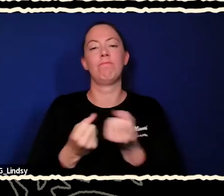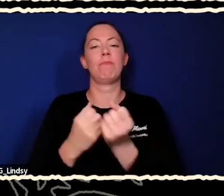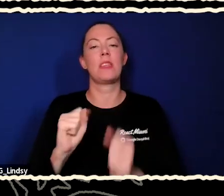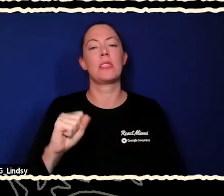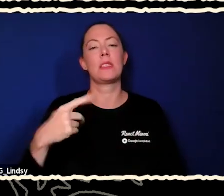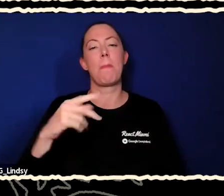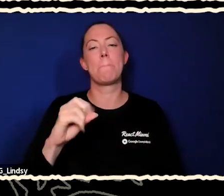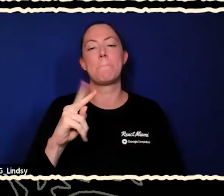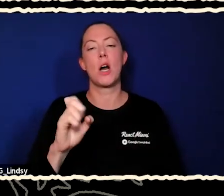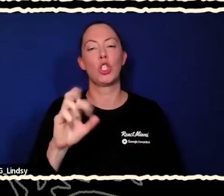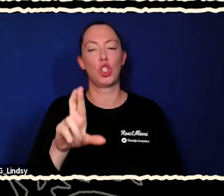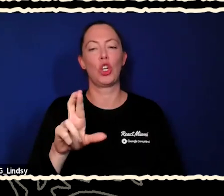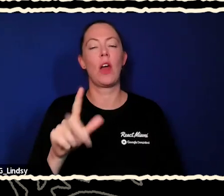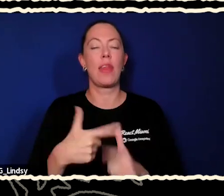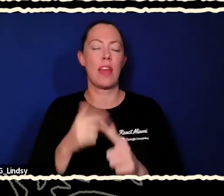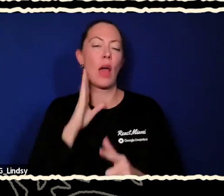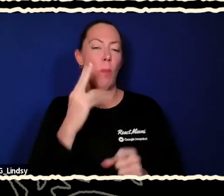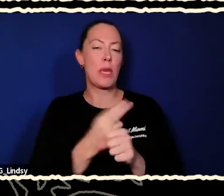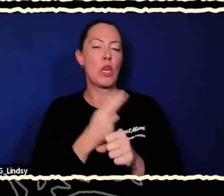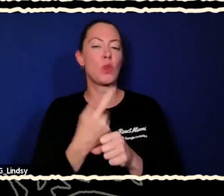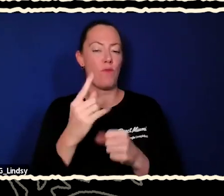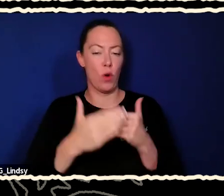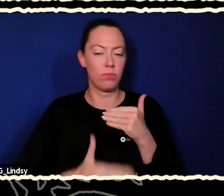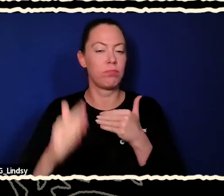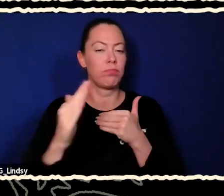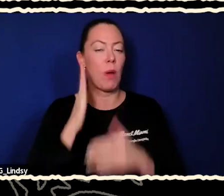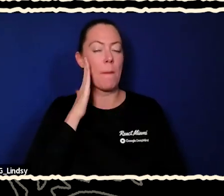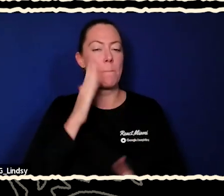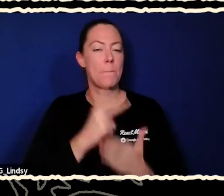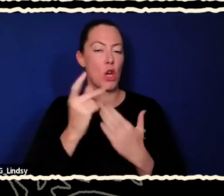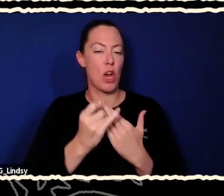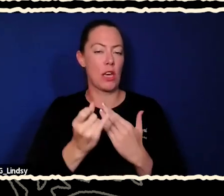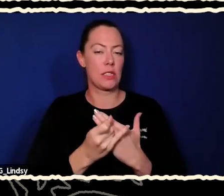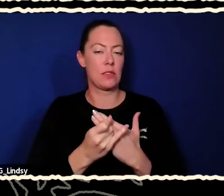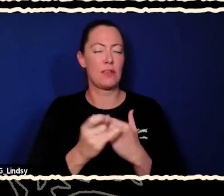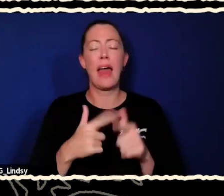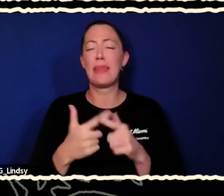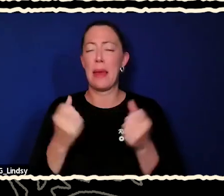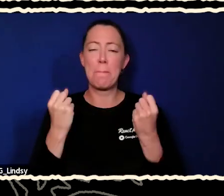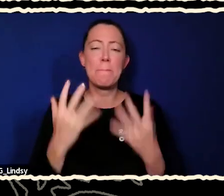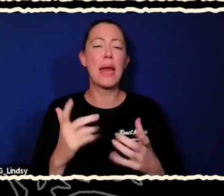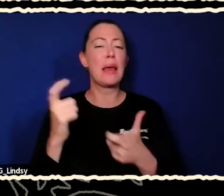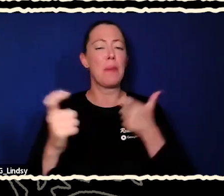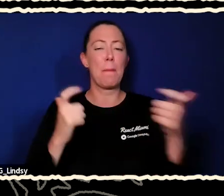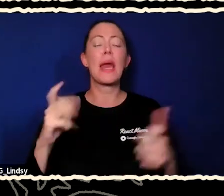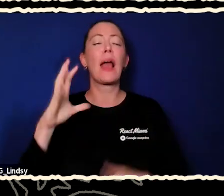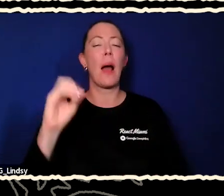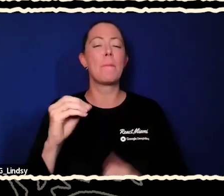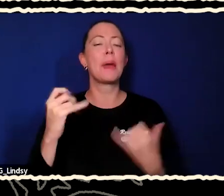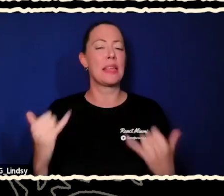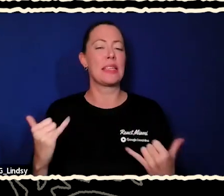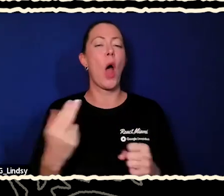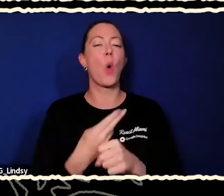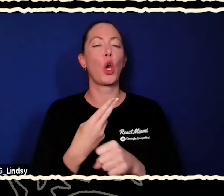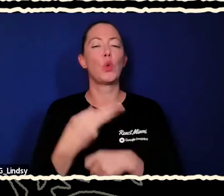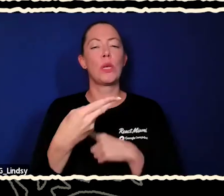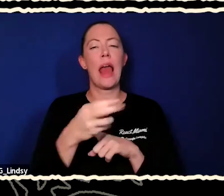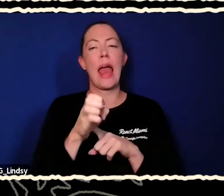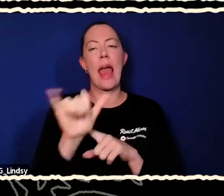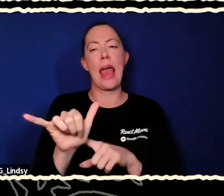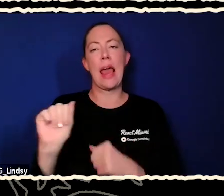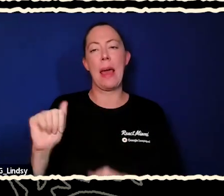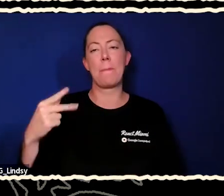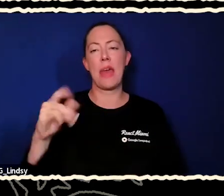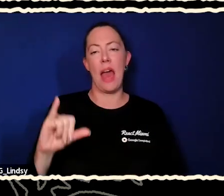projects. There are also well-known companies, actually, that are using HeyAPI. One of them is